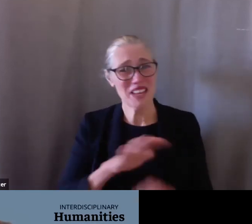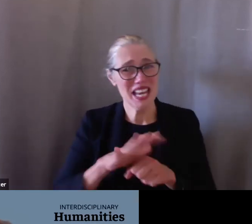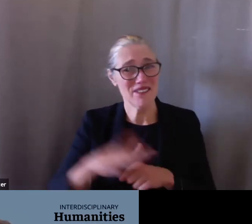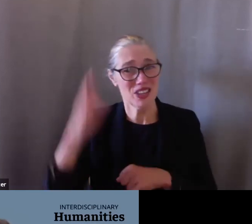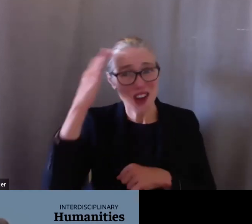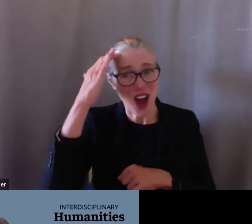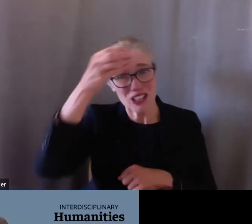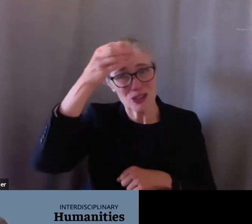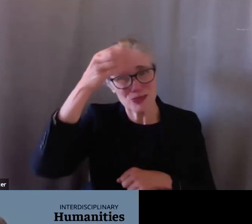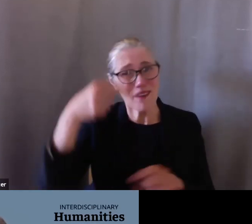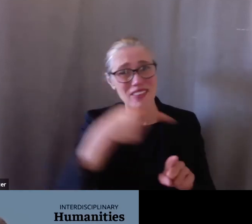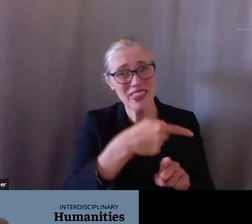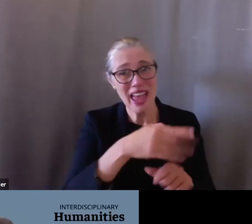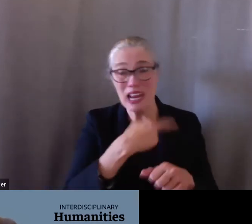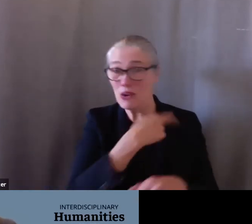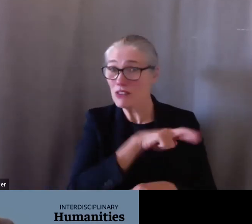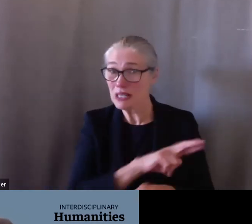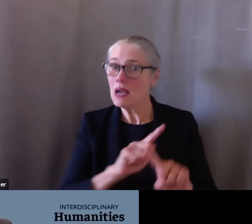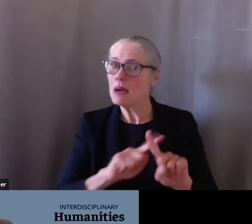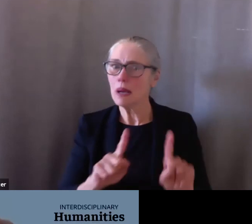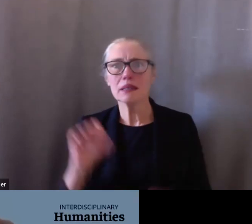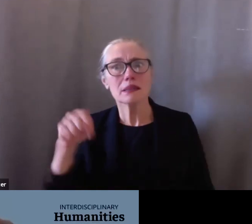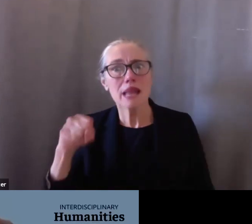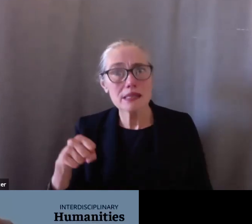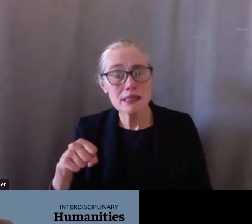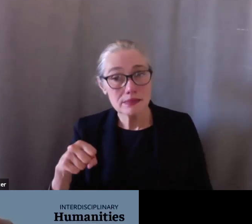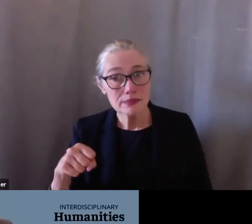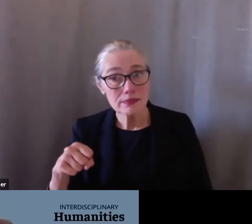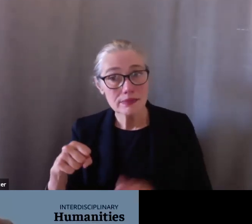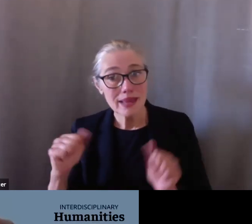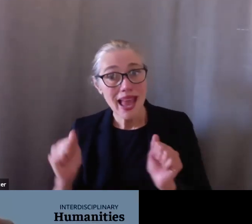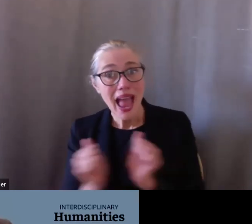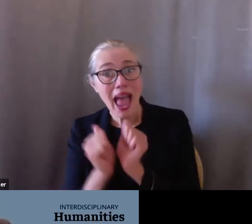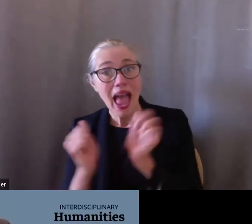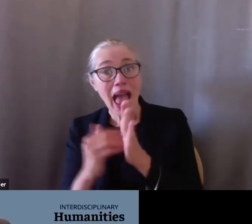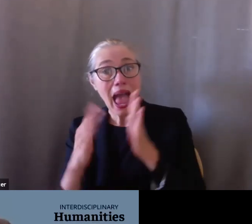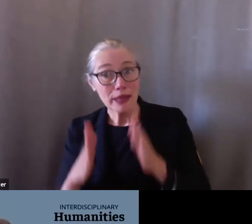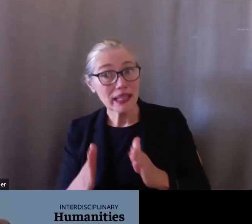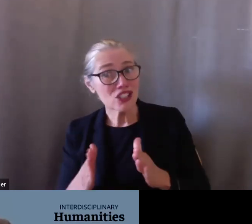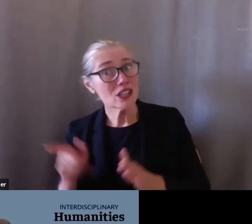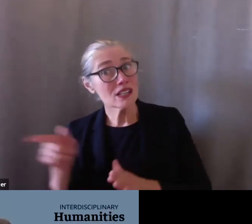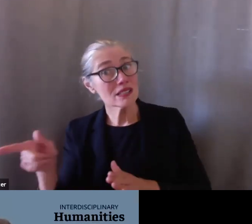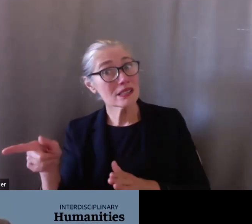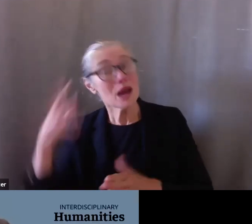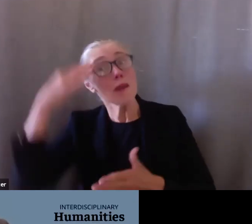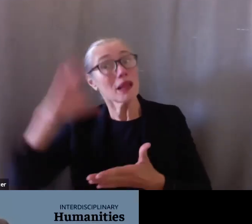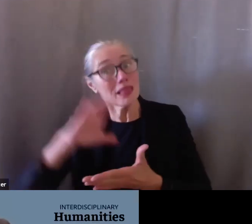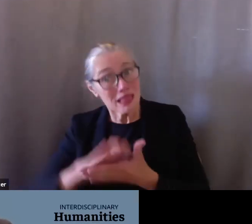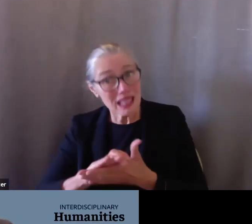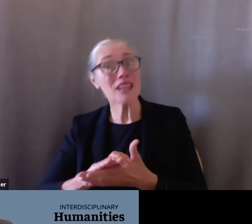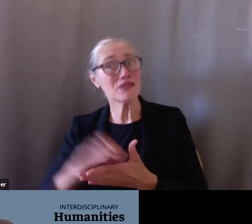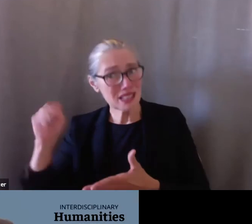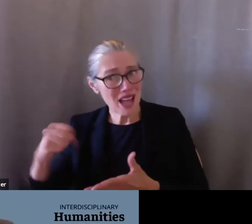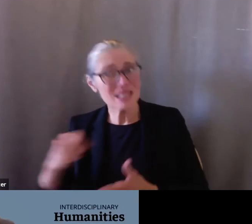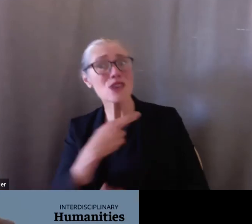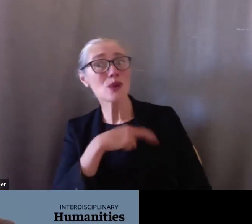not all evangelicals share abolitionist beliefs, and so the Southern Methodists, for example, the Southern Baptists, when